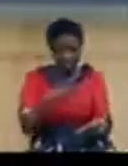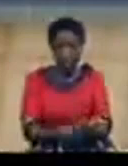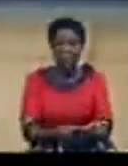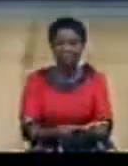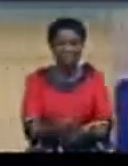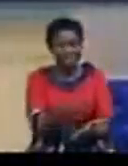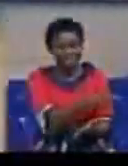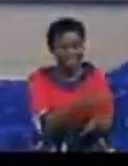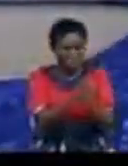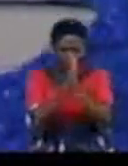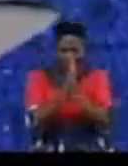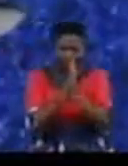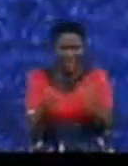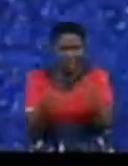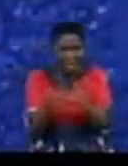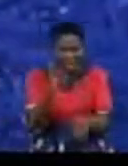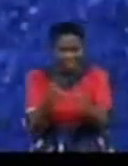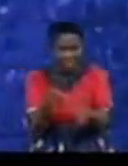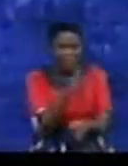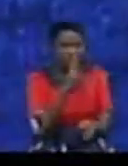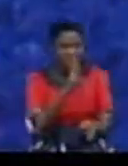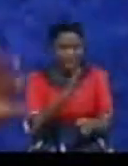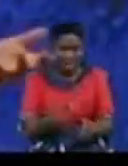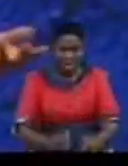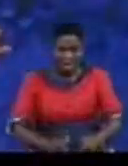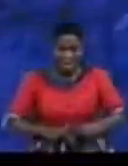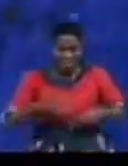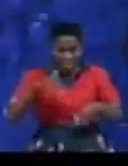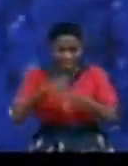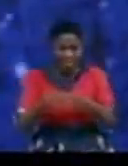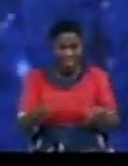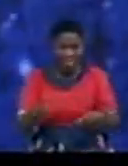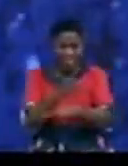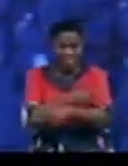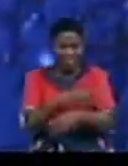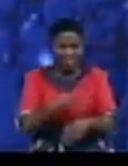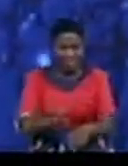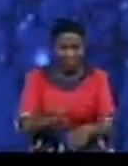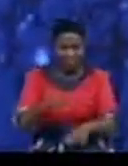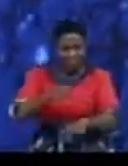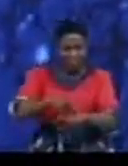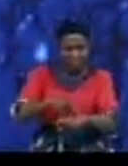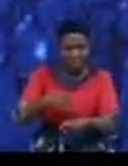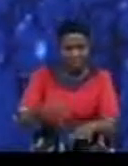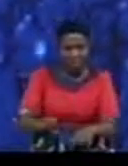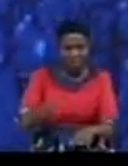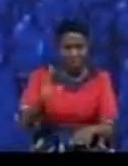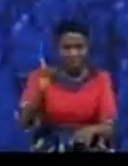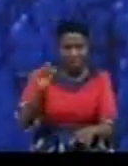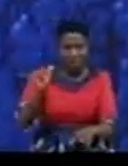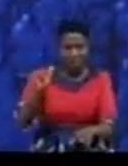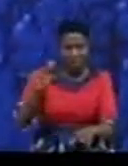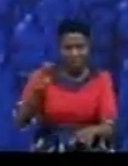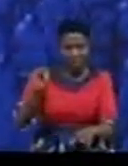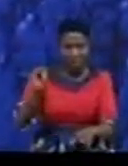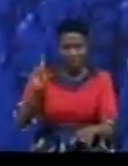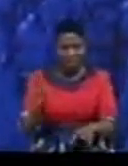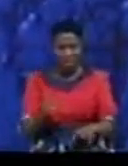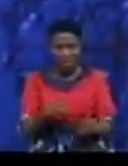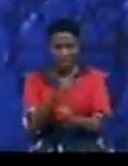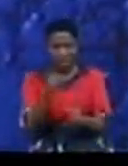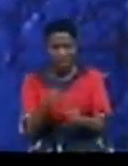they're living in the days of David, when Satan pushed him,